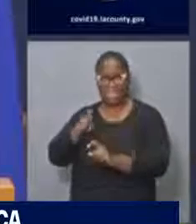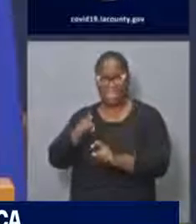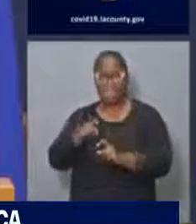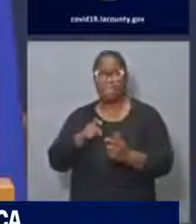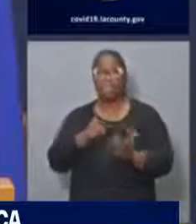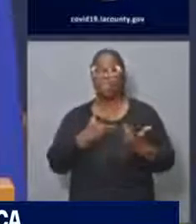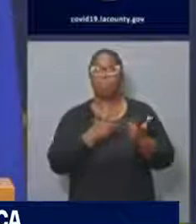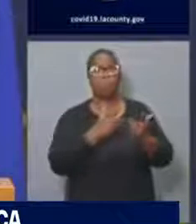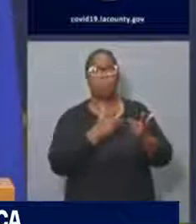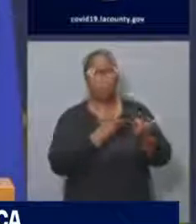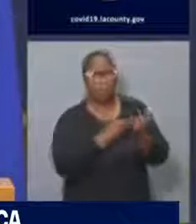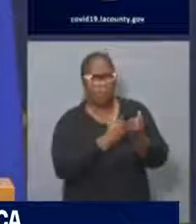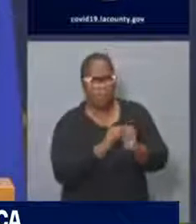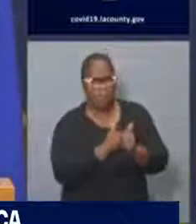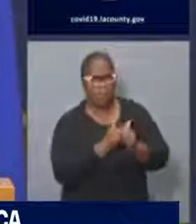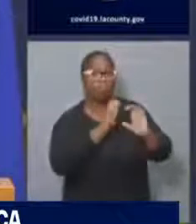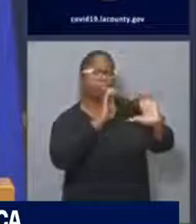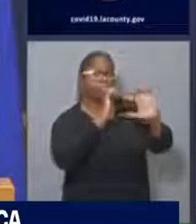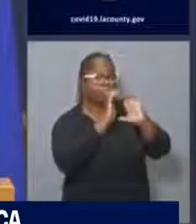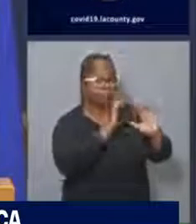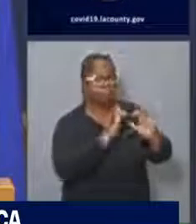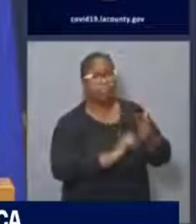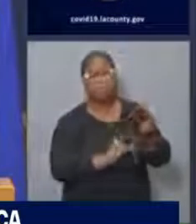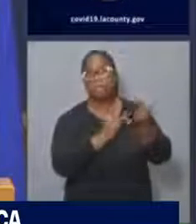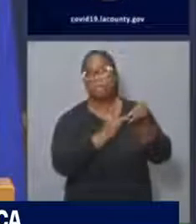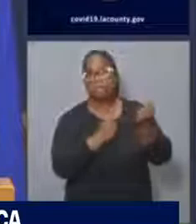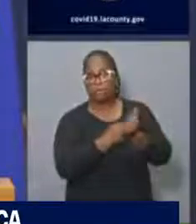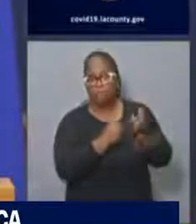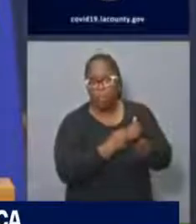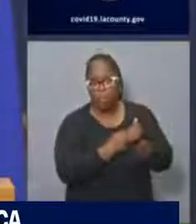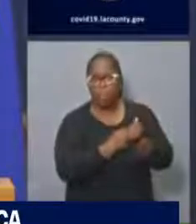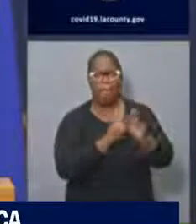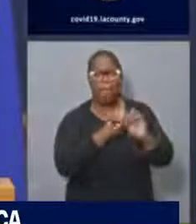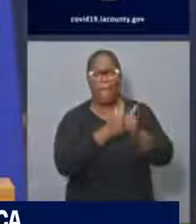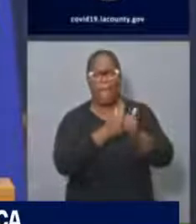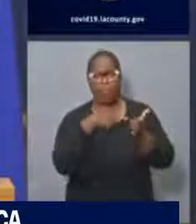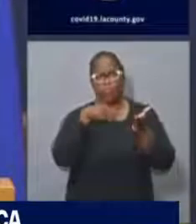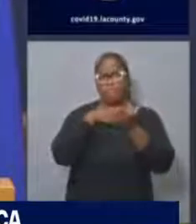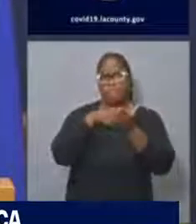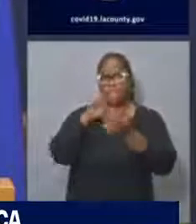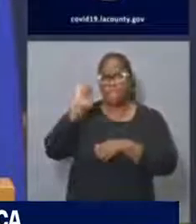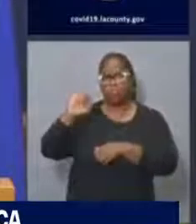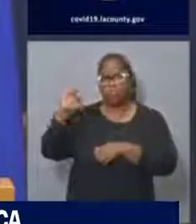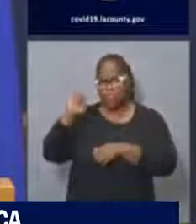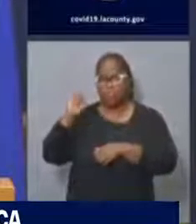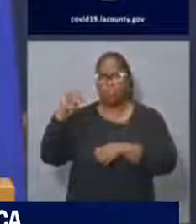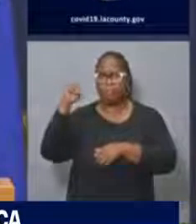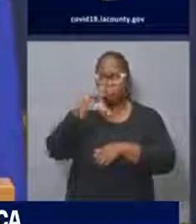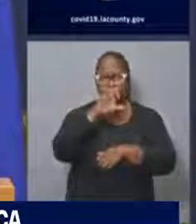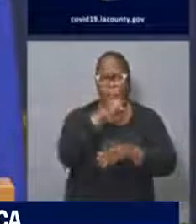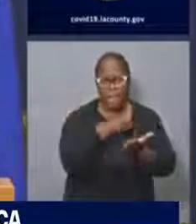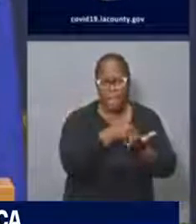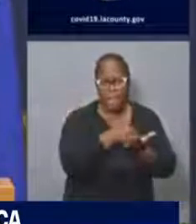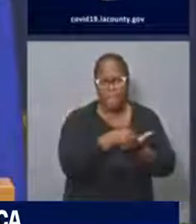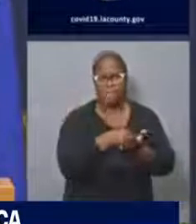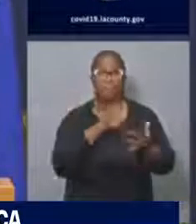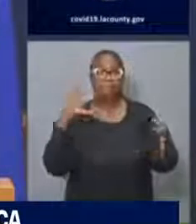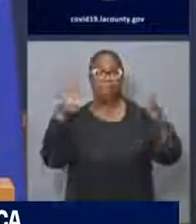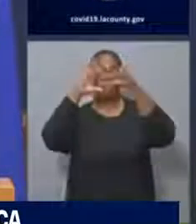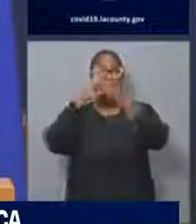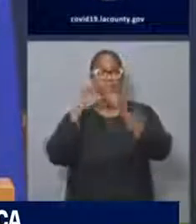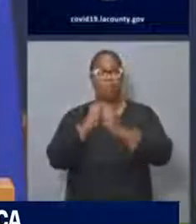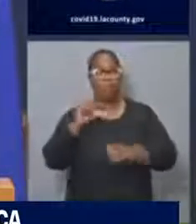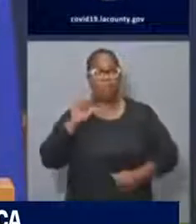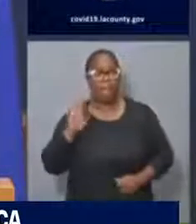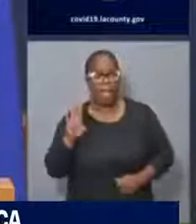includes communication support, technical assistance on reimbursement and billing, connections with labs if people don't have familiarity,